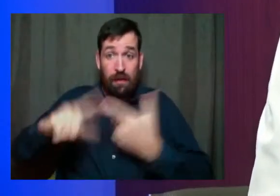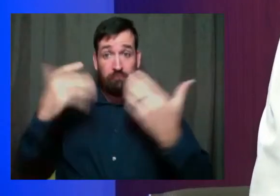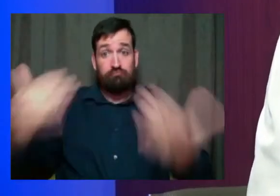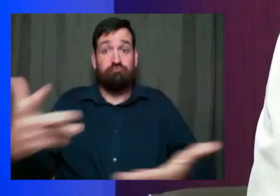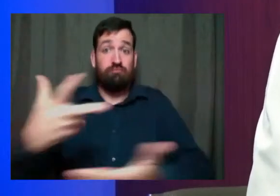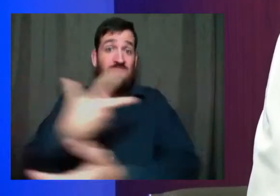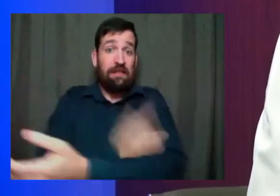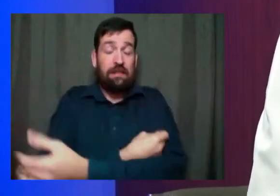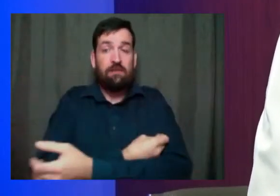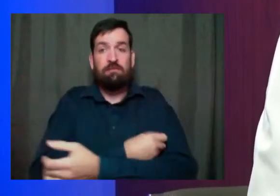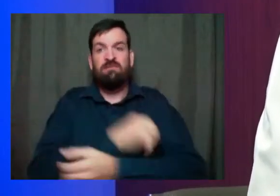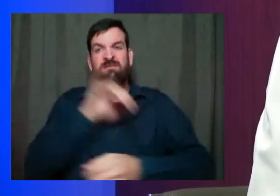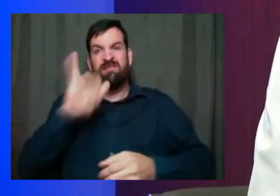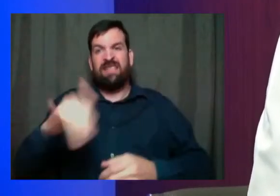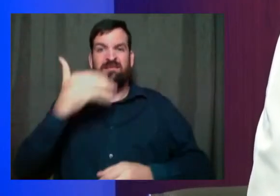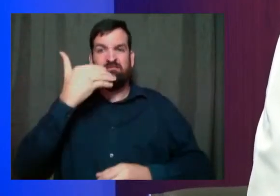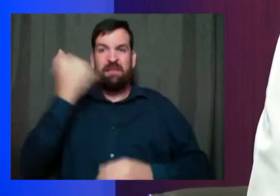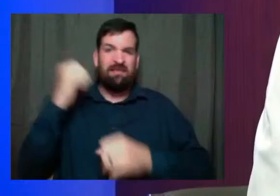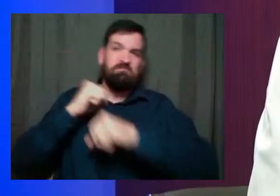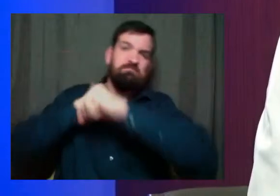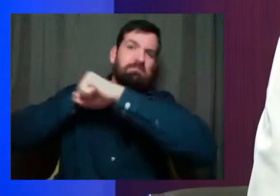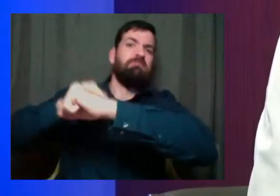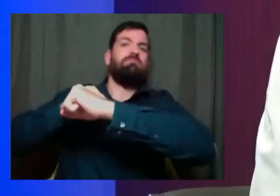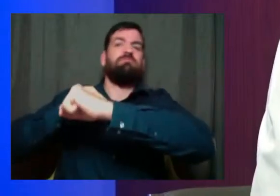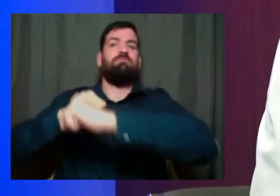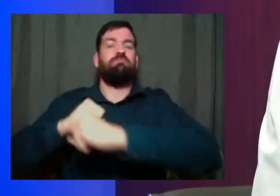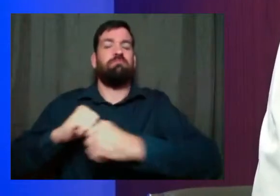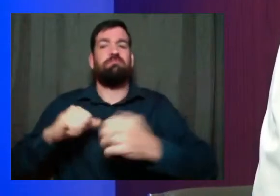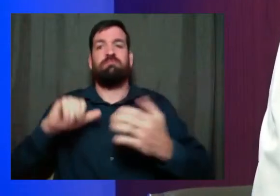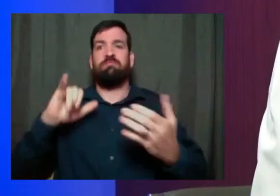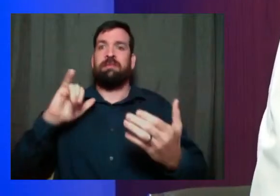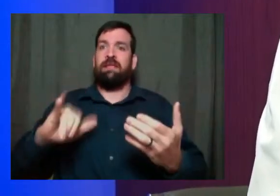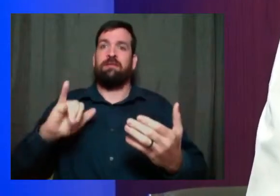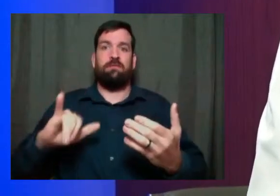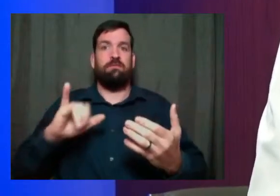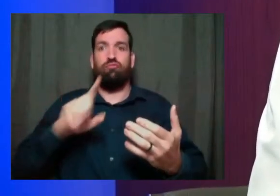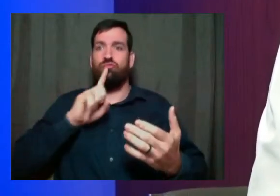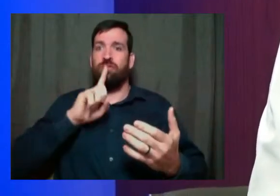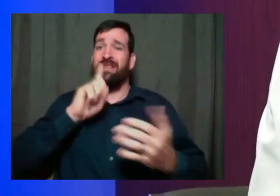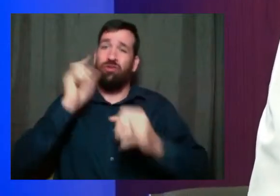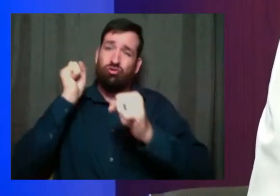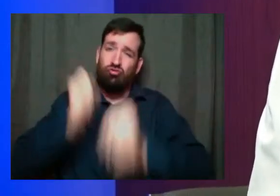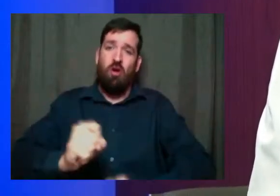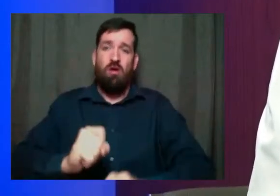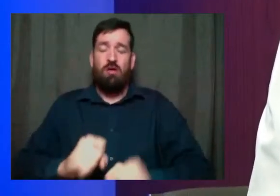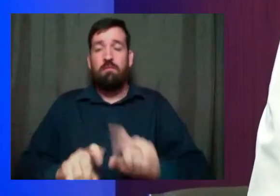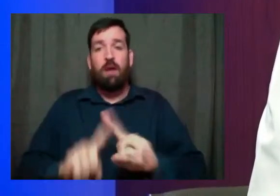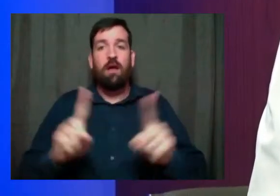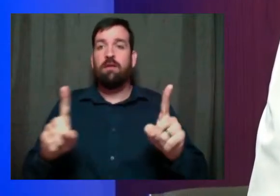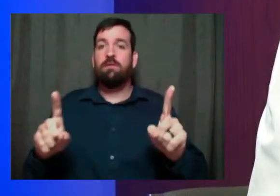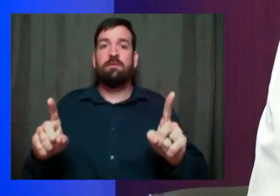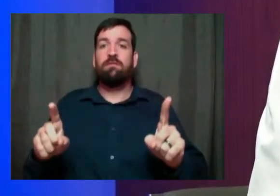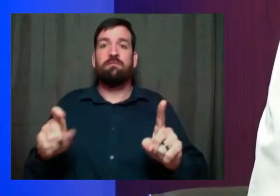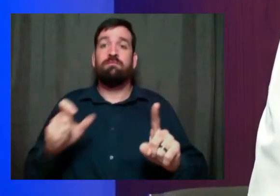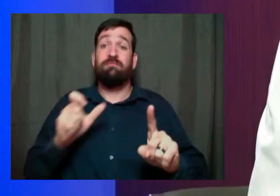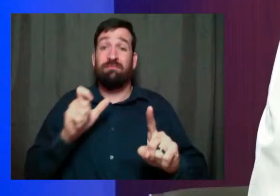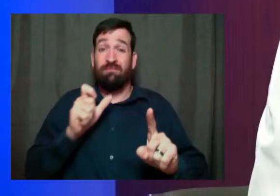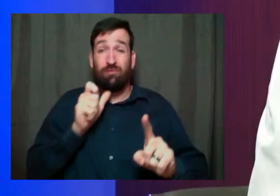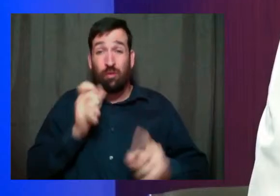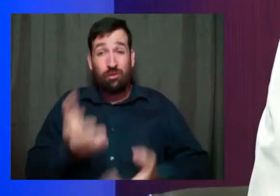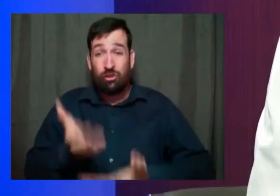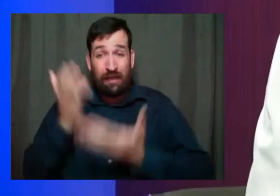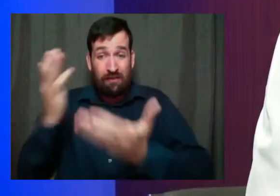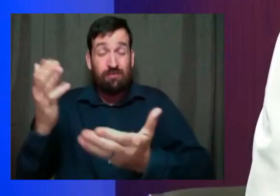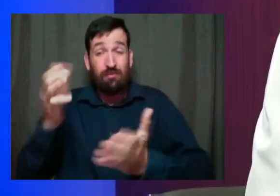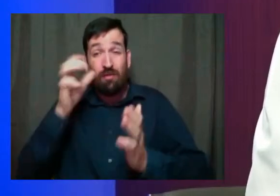like the rock wall of Gibraltar there. I mean, that's a really strong immune thing. But I would not run out and do that. Remember that 1 in 200 people